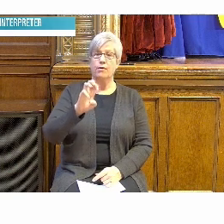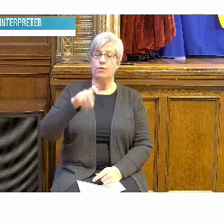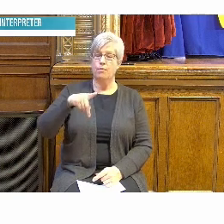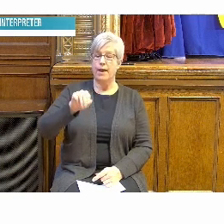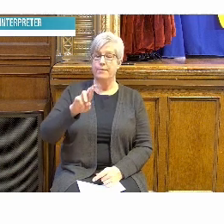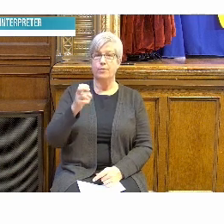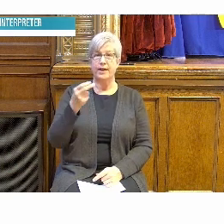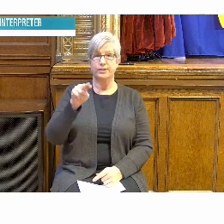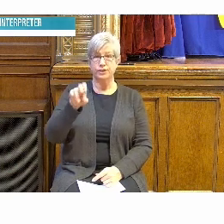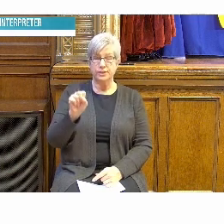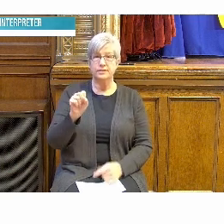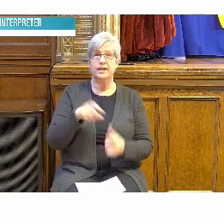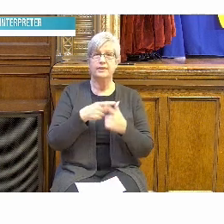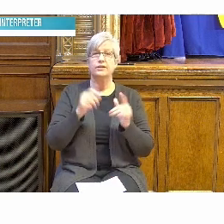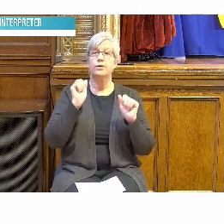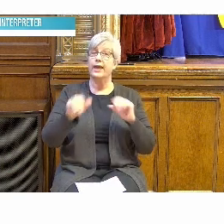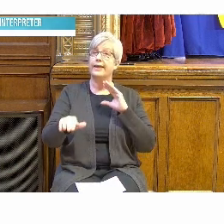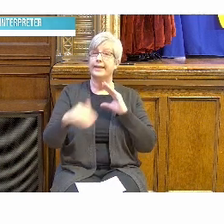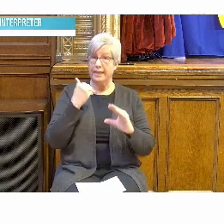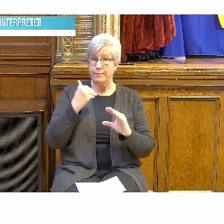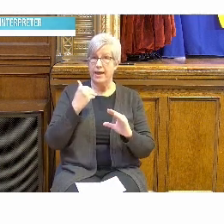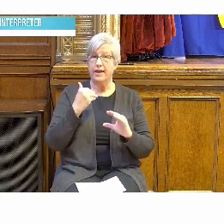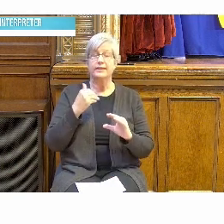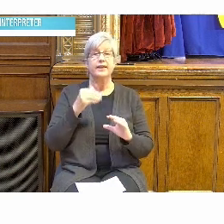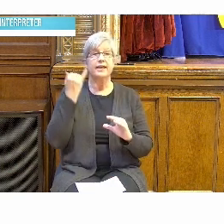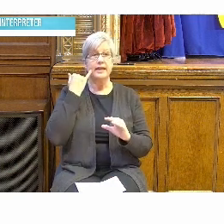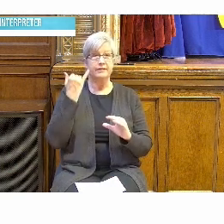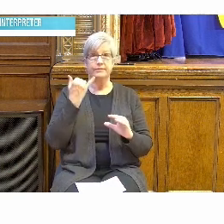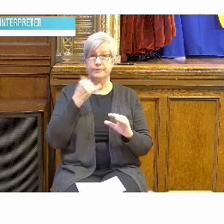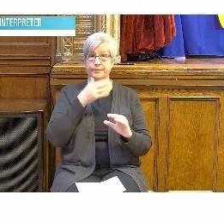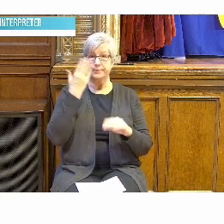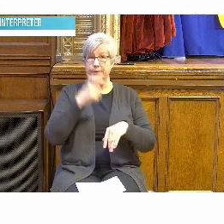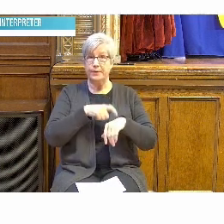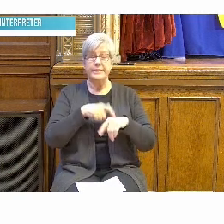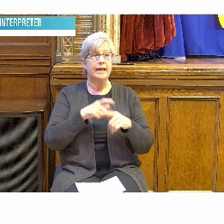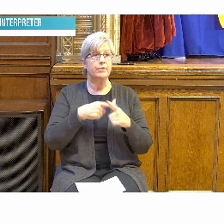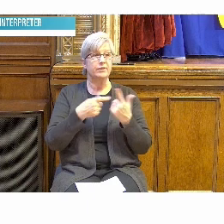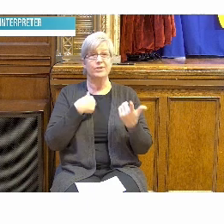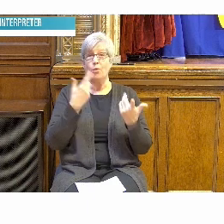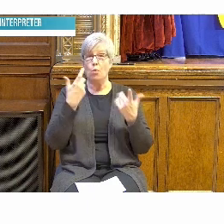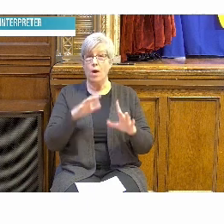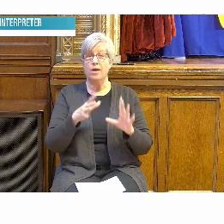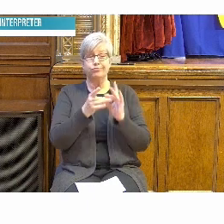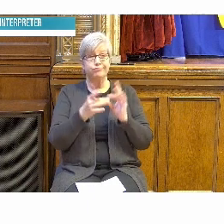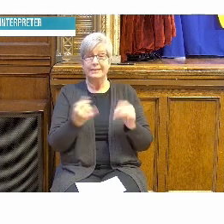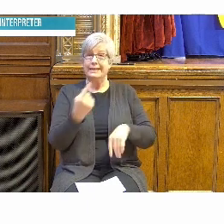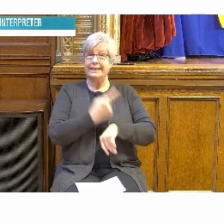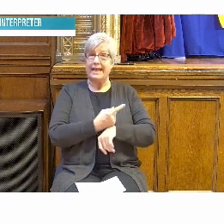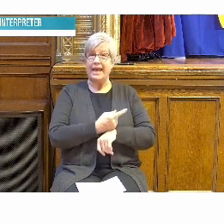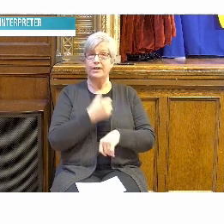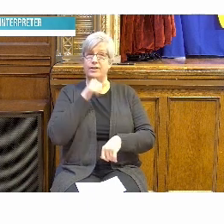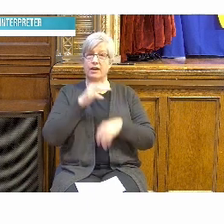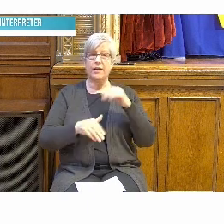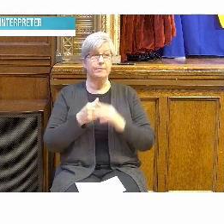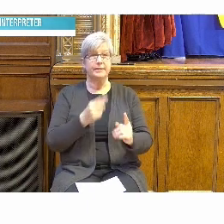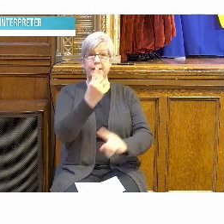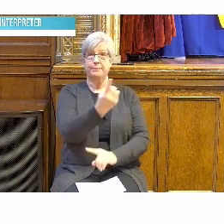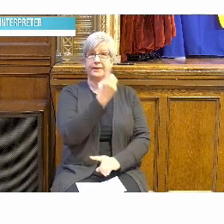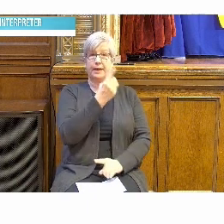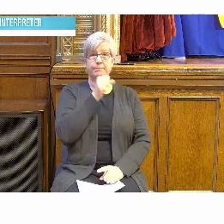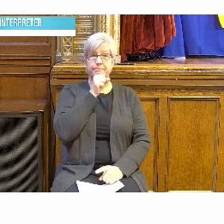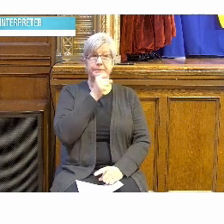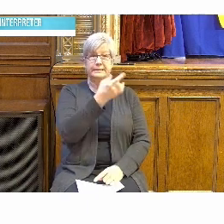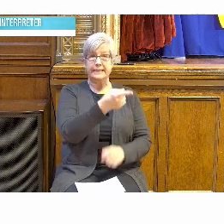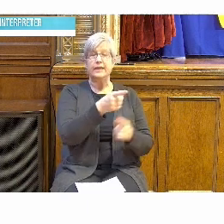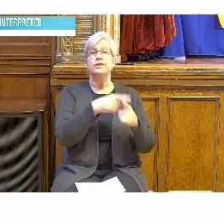ny.gov/reparations. And also you can email if you don't have an opportunity or maybe you don't want to provide testimony in person today. You can email